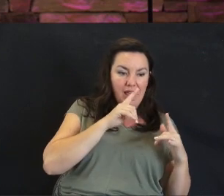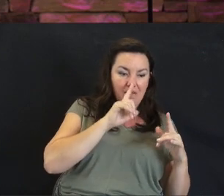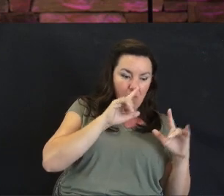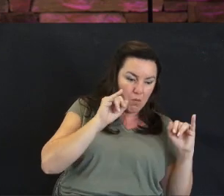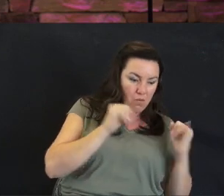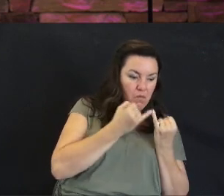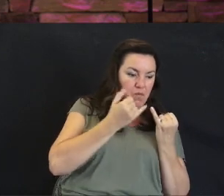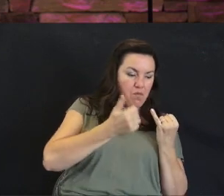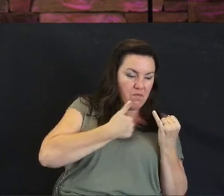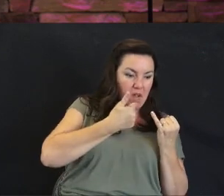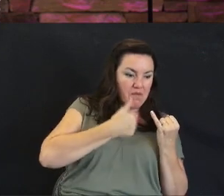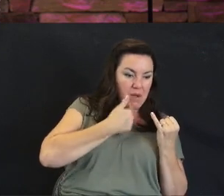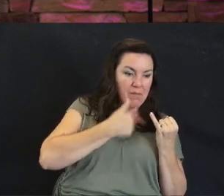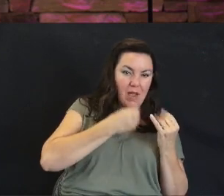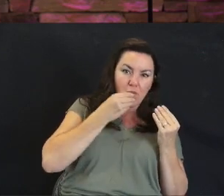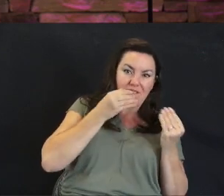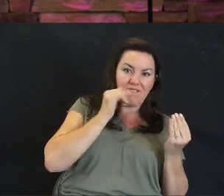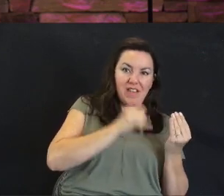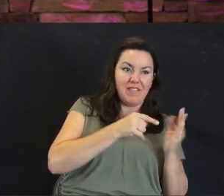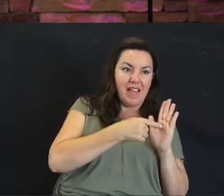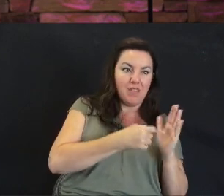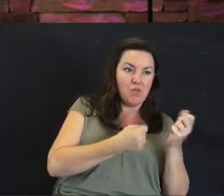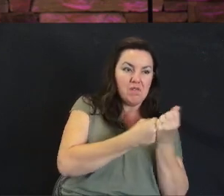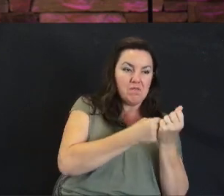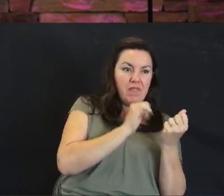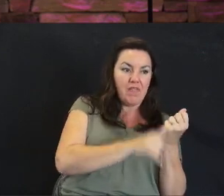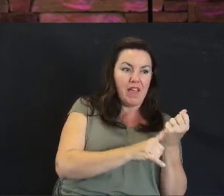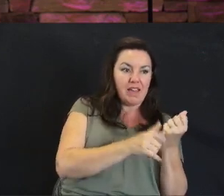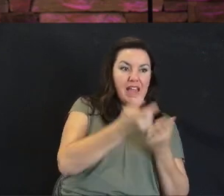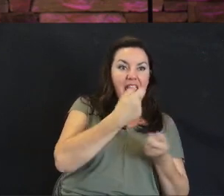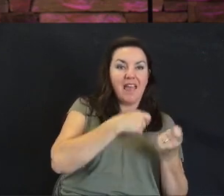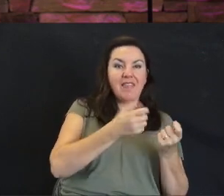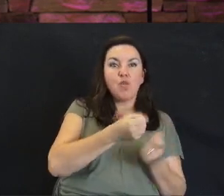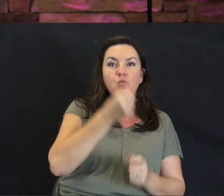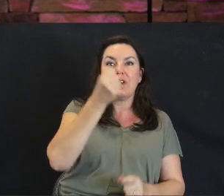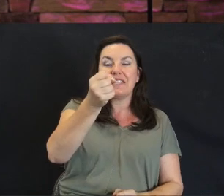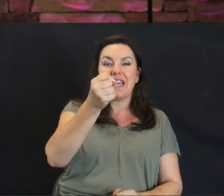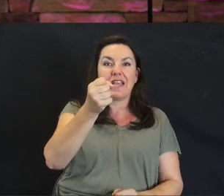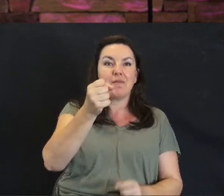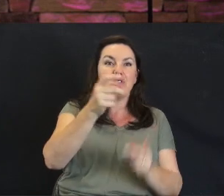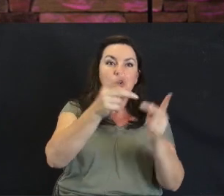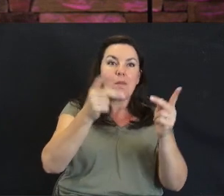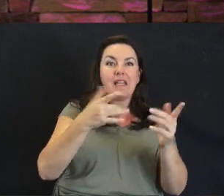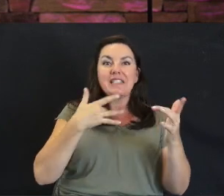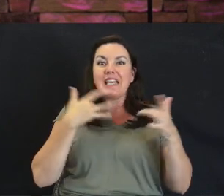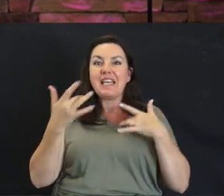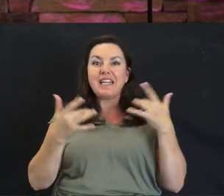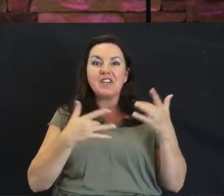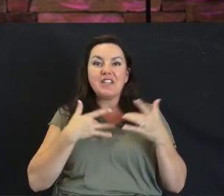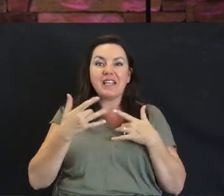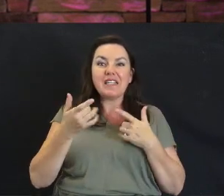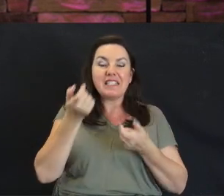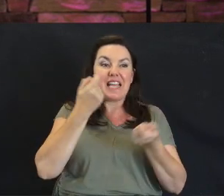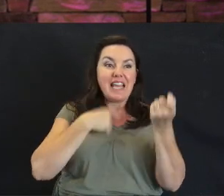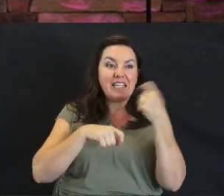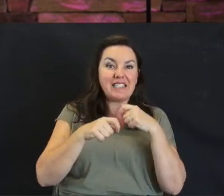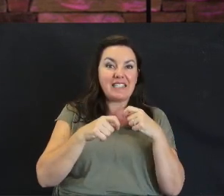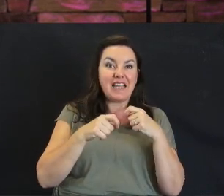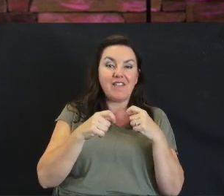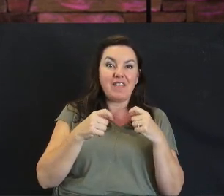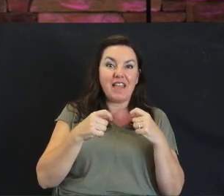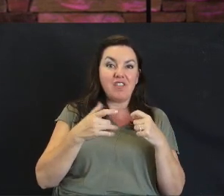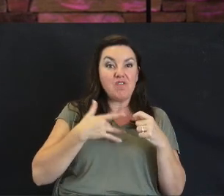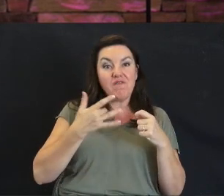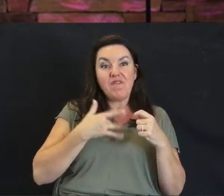Then we took These very same churches And we turned them Into places of entertainment Where we addressed Felt needs Instead of calling Our children To radical repentance